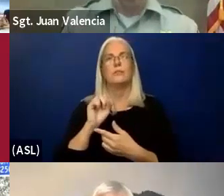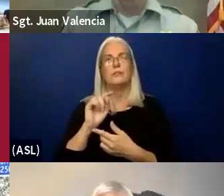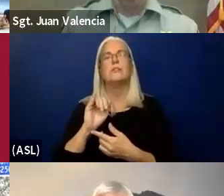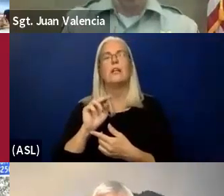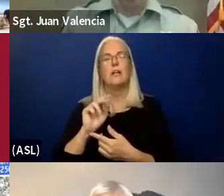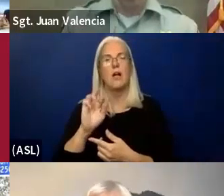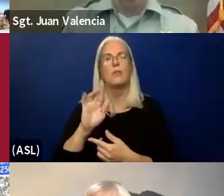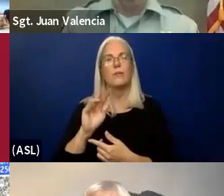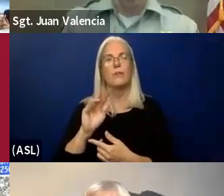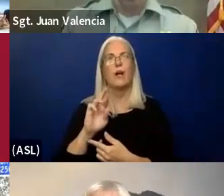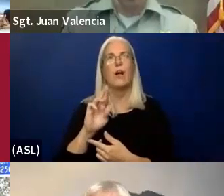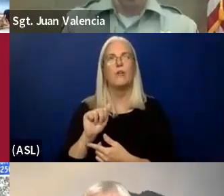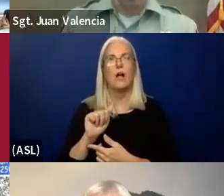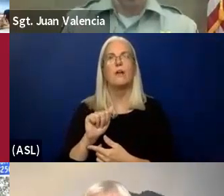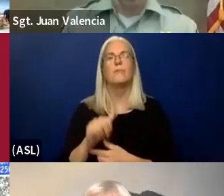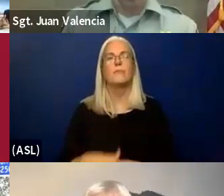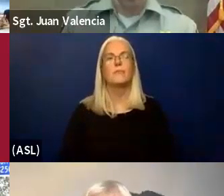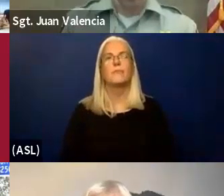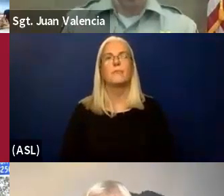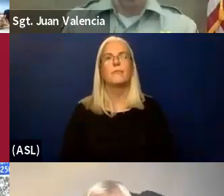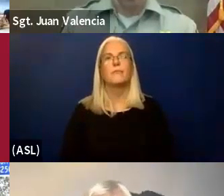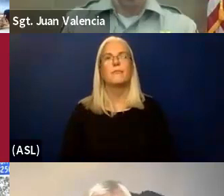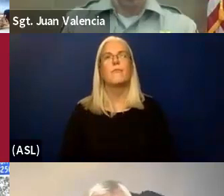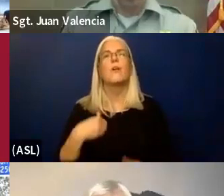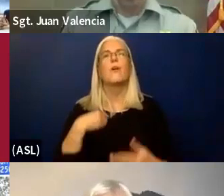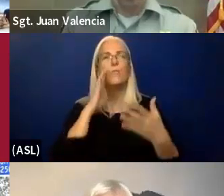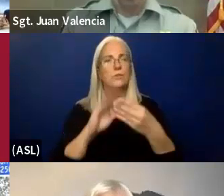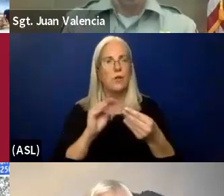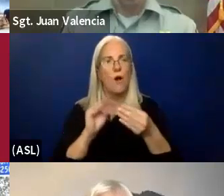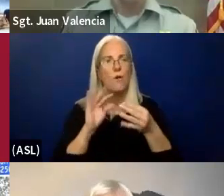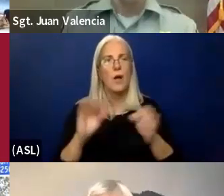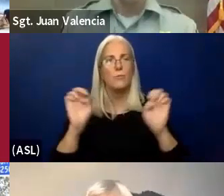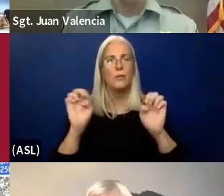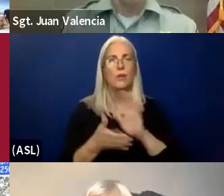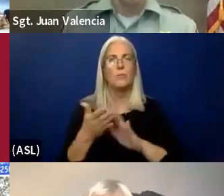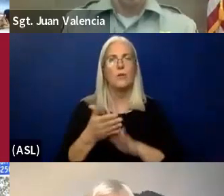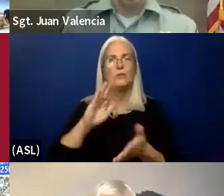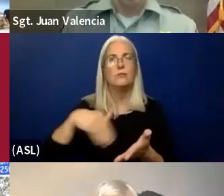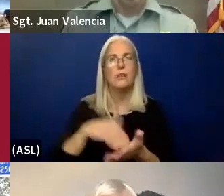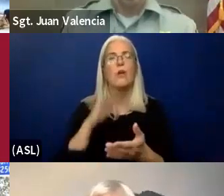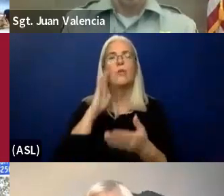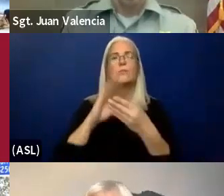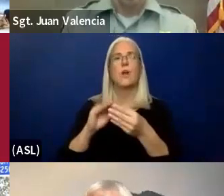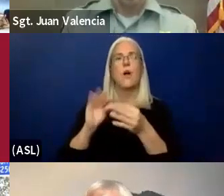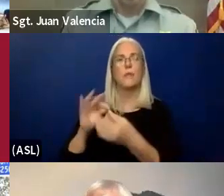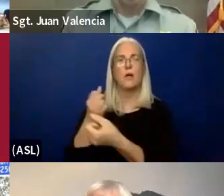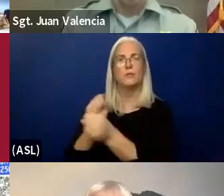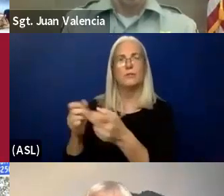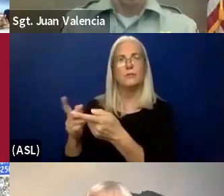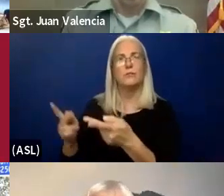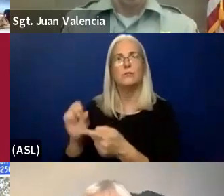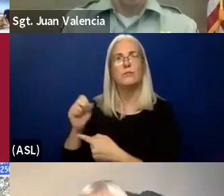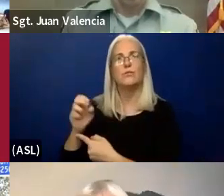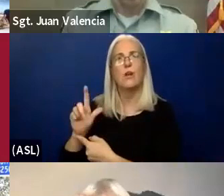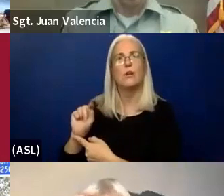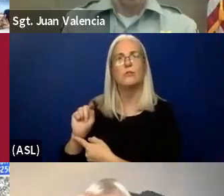emergency update regarding shelters, which is something that we directly support here. In shelters, we have about